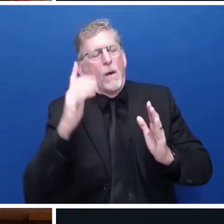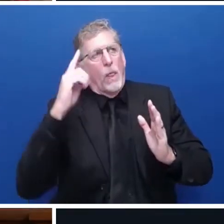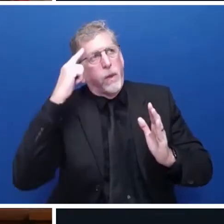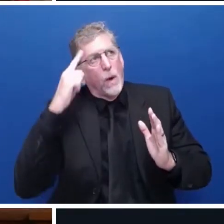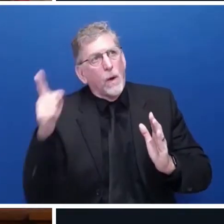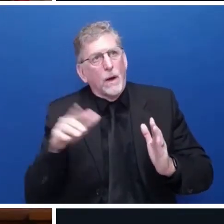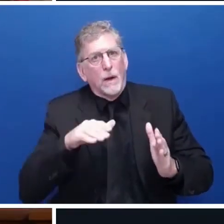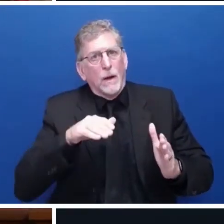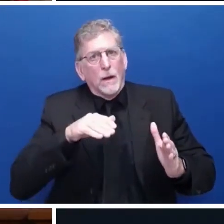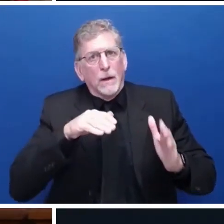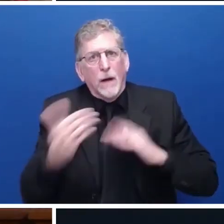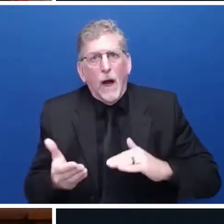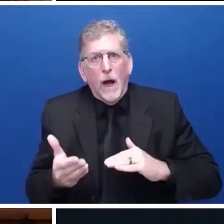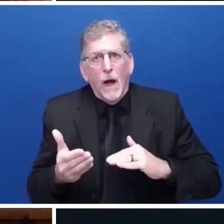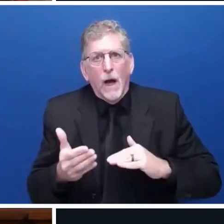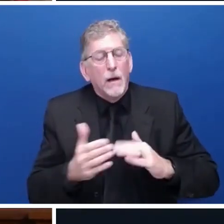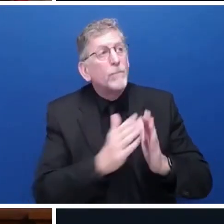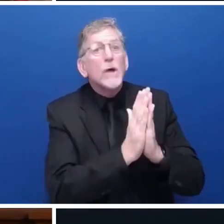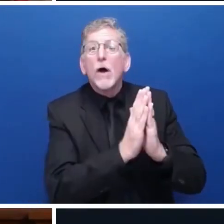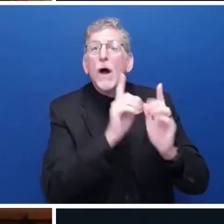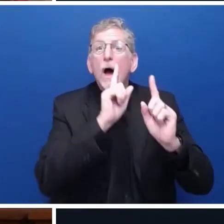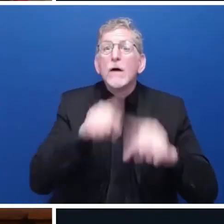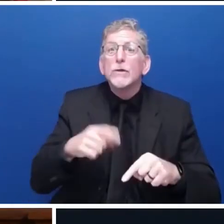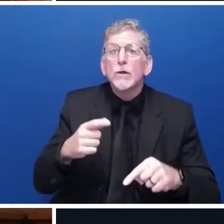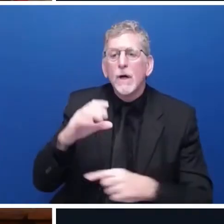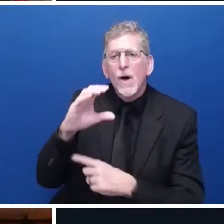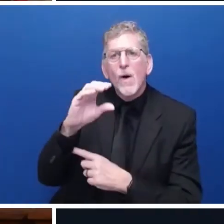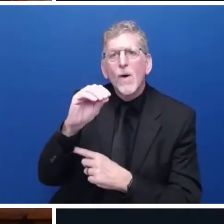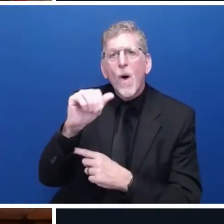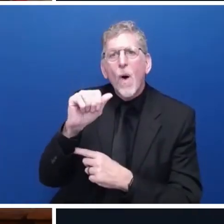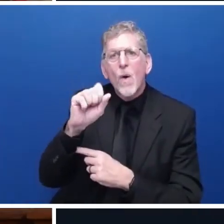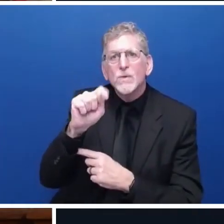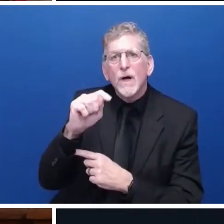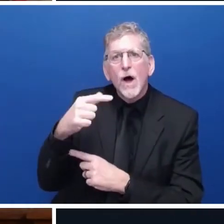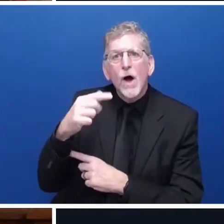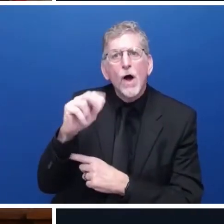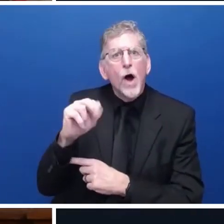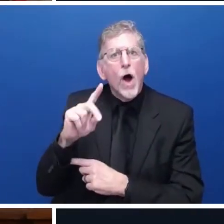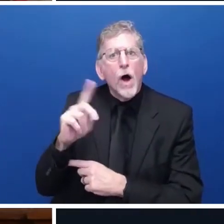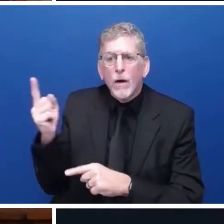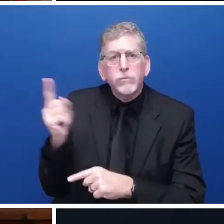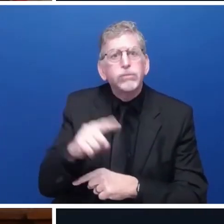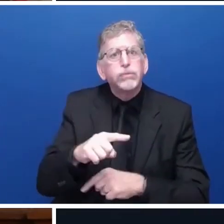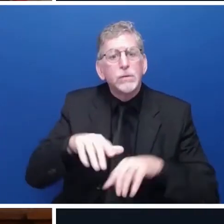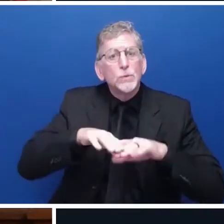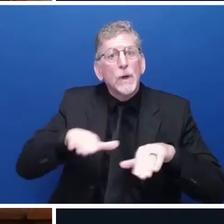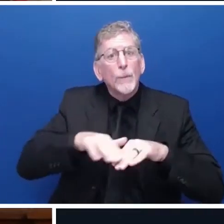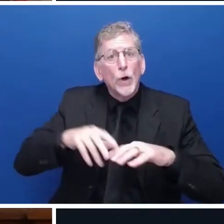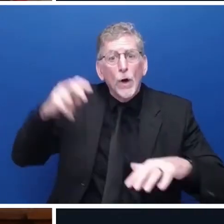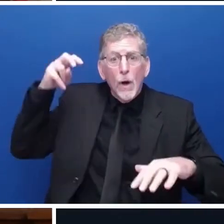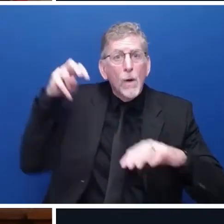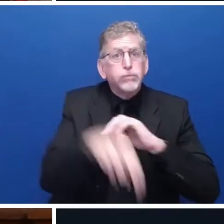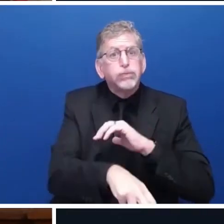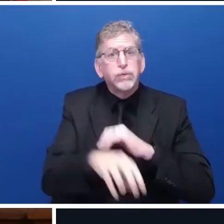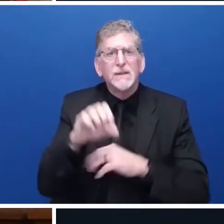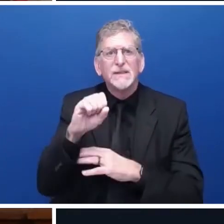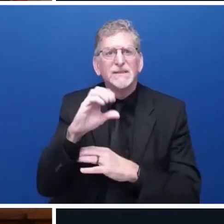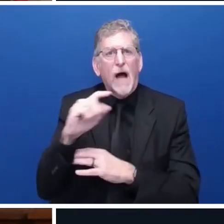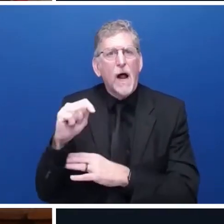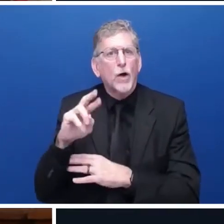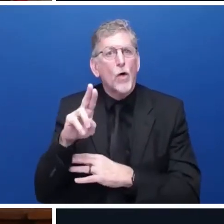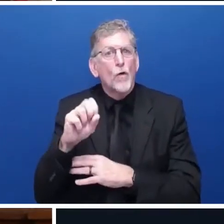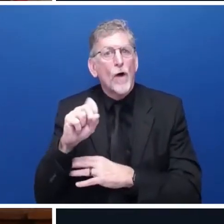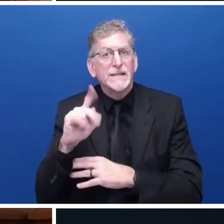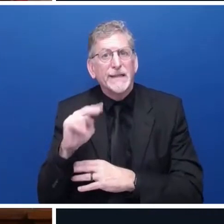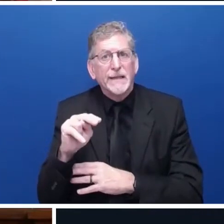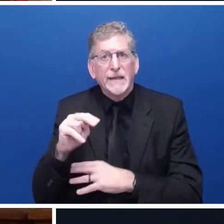Scott Ruskin descended from a helicopter above. Nobody knew where he came from. It was Scott's first